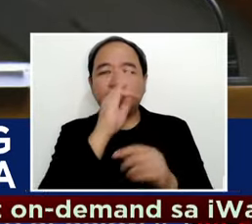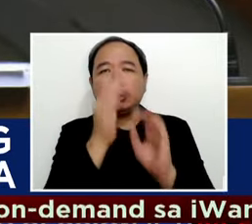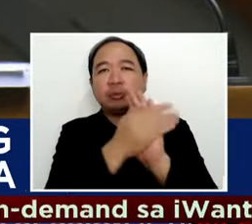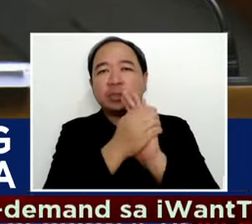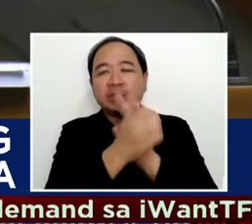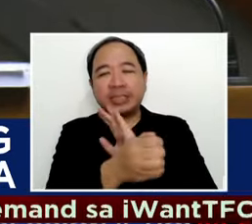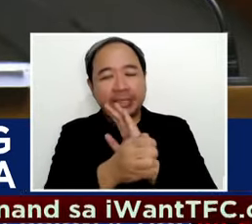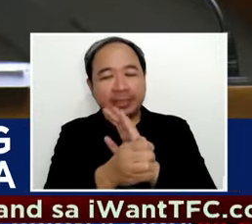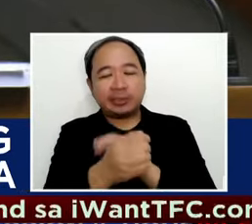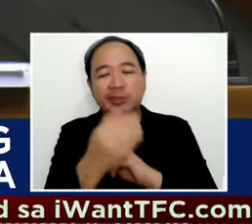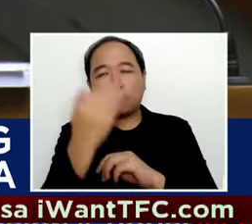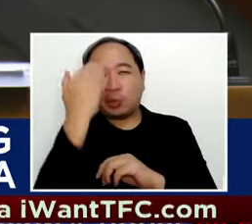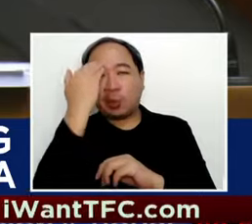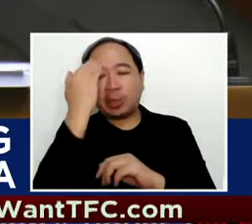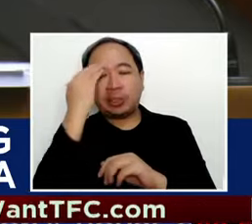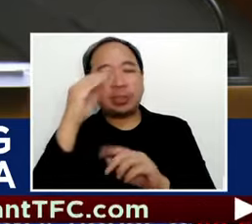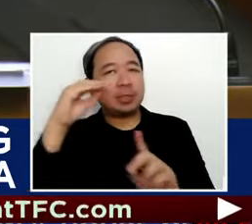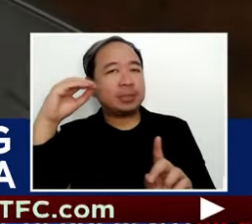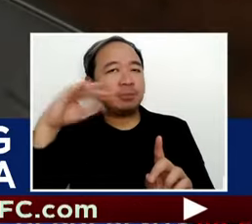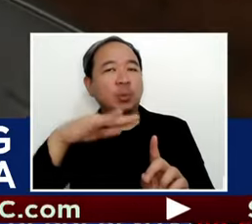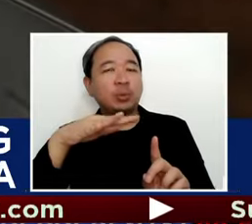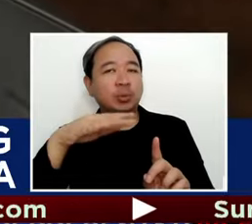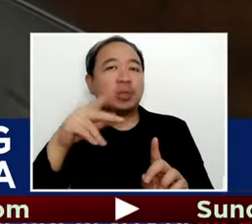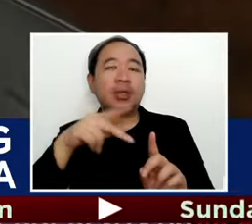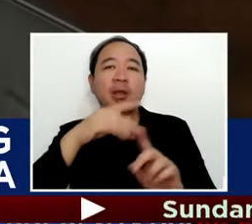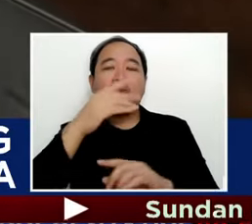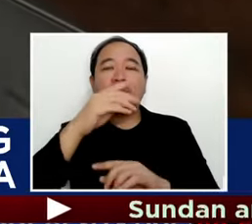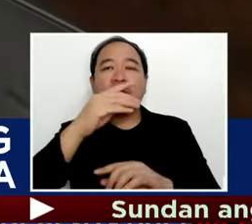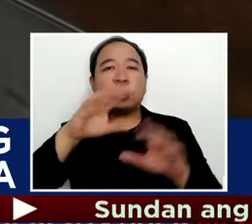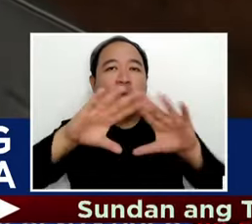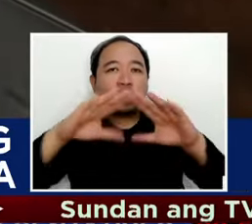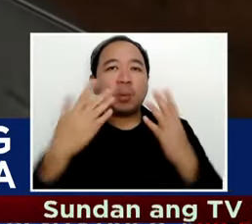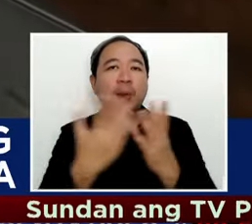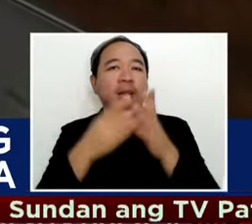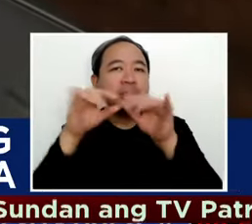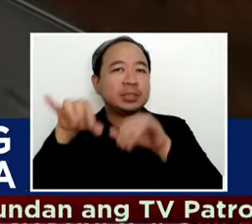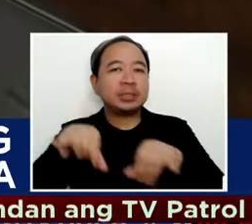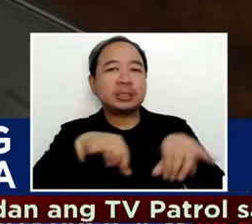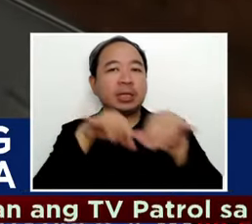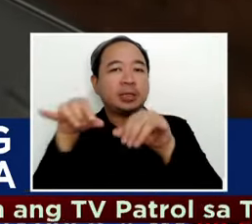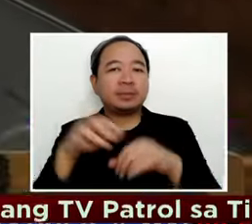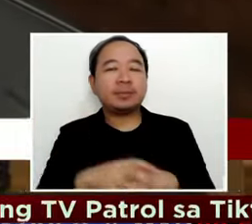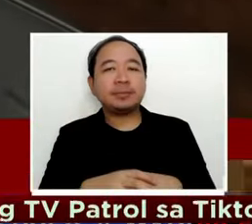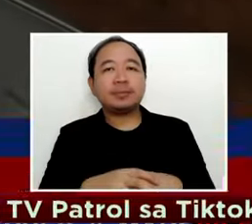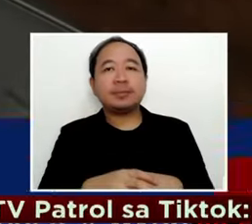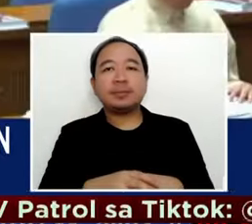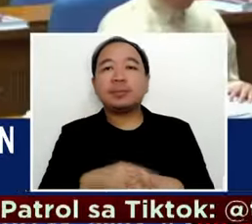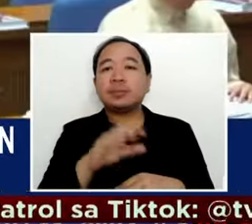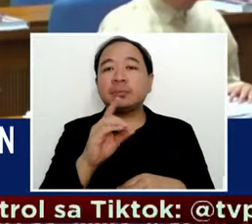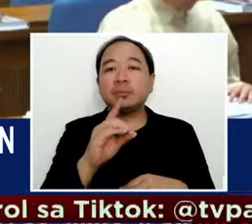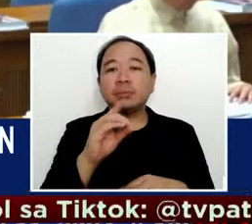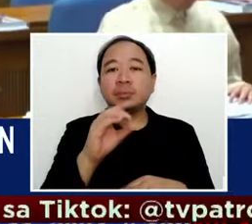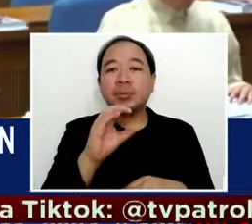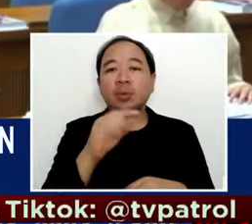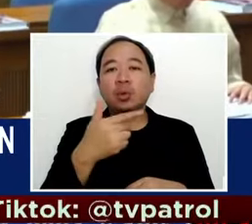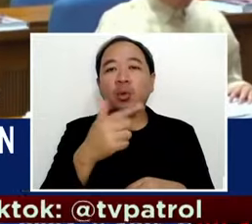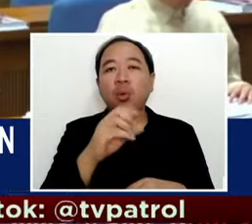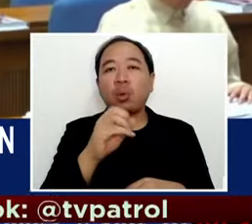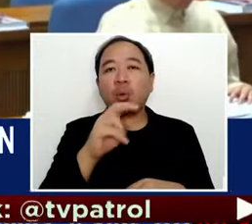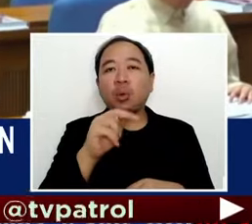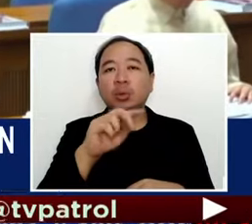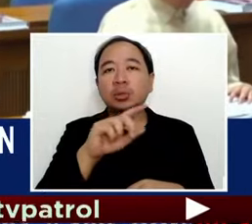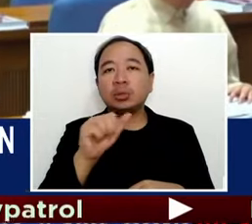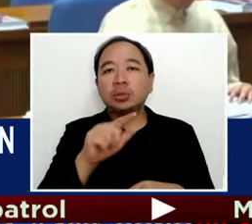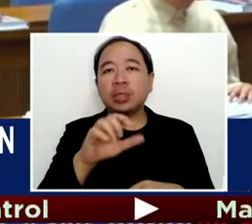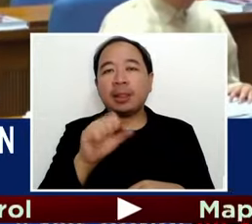exposure to global standards and practices. Nanawagan naman si Senior Deputy Speaker Aurelio Dong Gonzales sa mga kasama na pakinggan